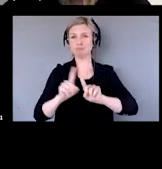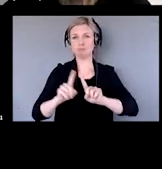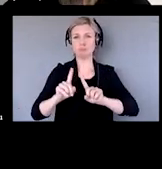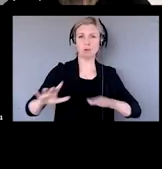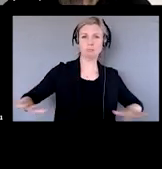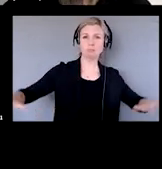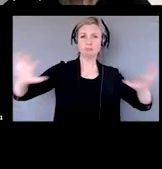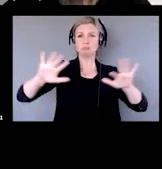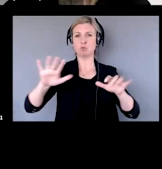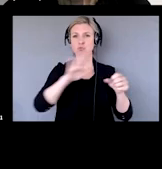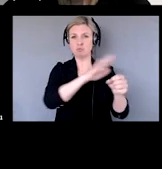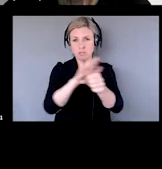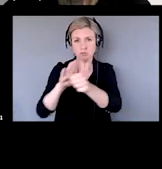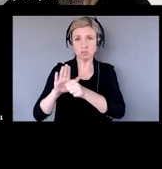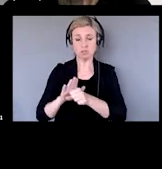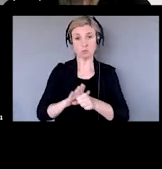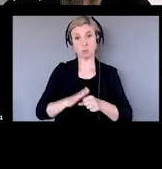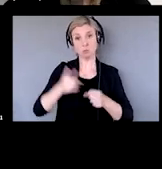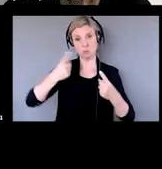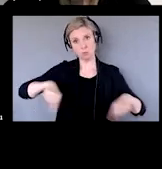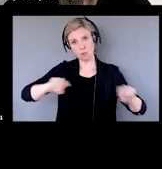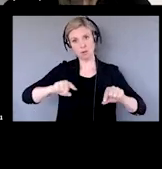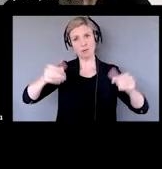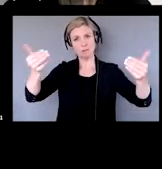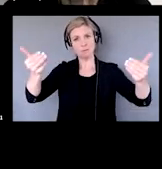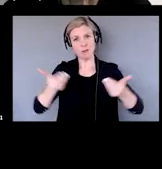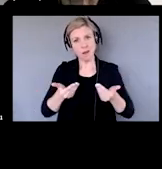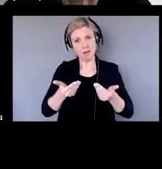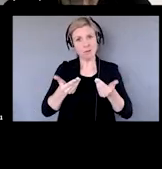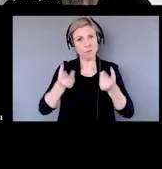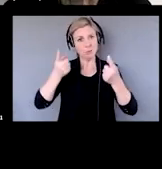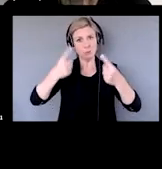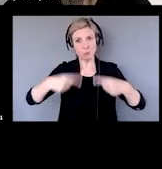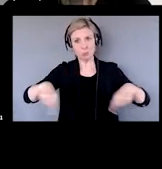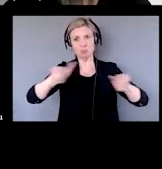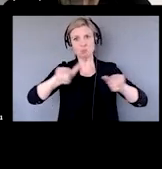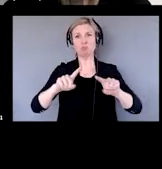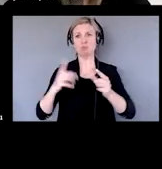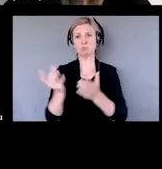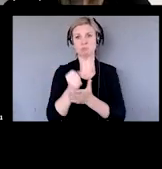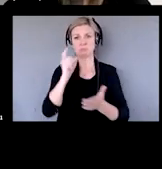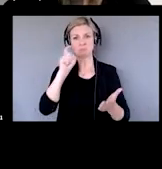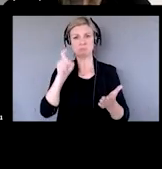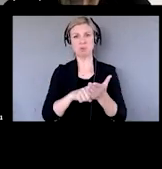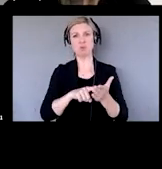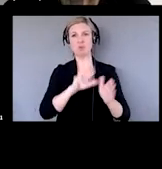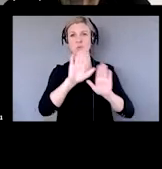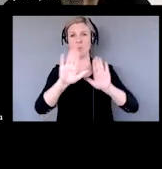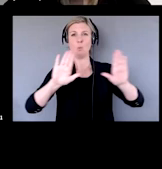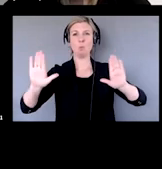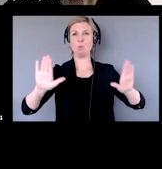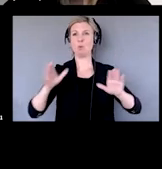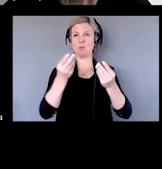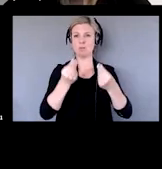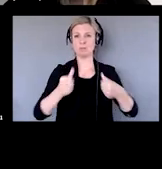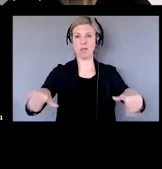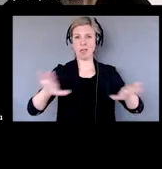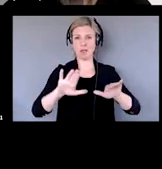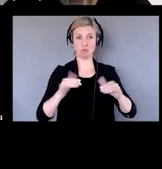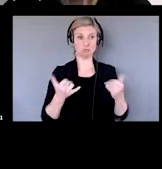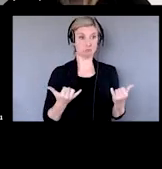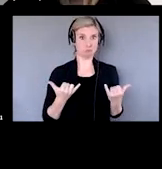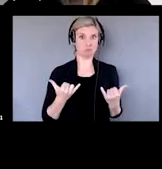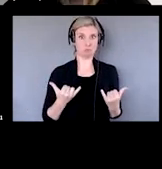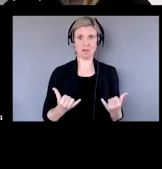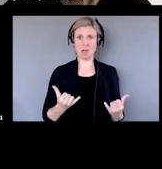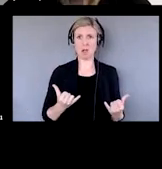So we invite and encourage each one of you to give recognition to the land that you occupy today and every day.